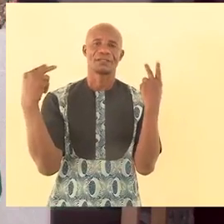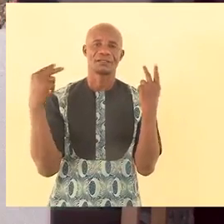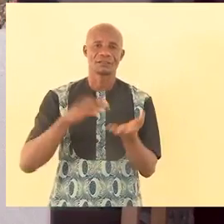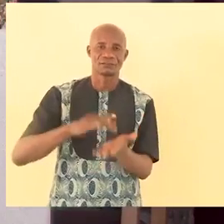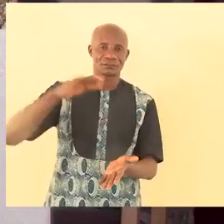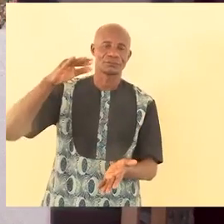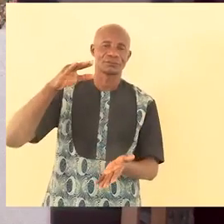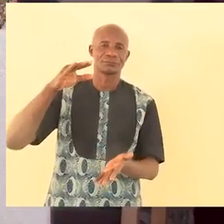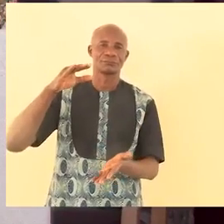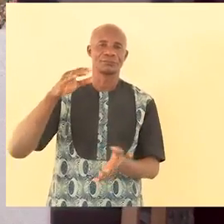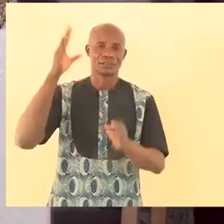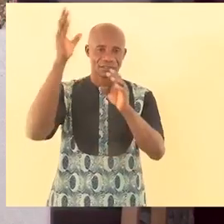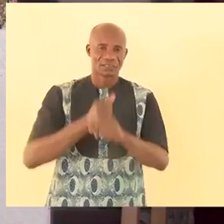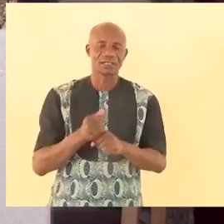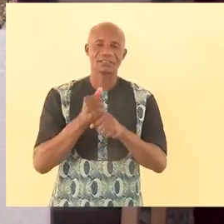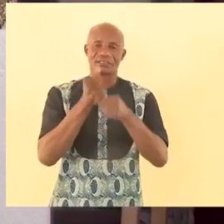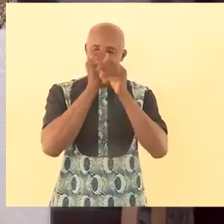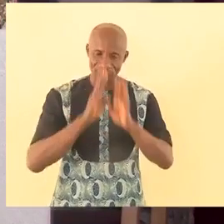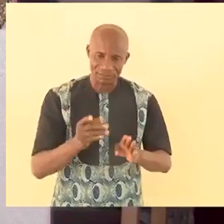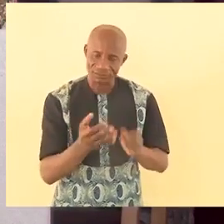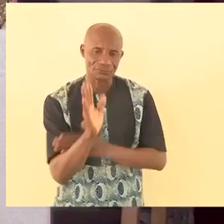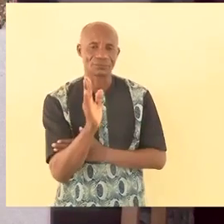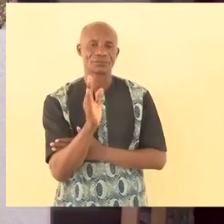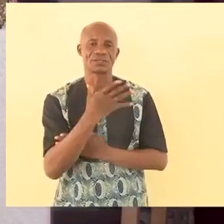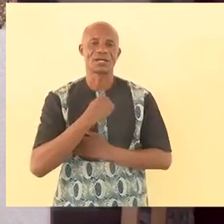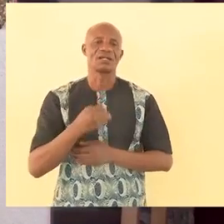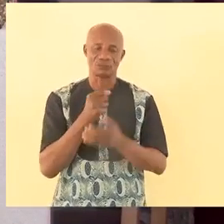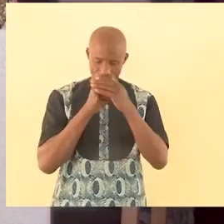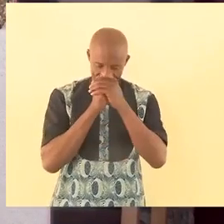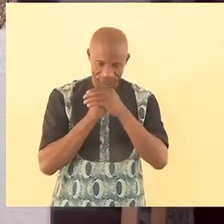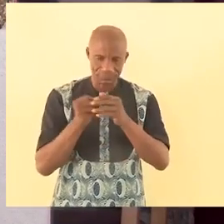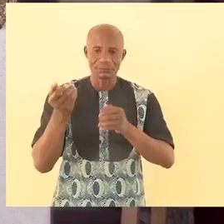Vainglory receives the blessings of God and bows to self-worship.